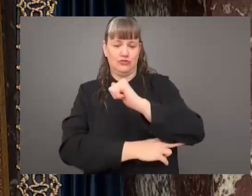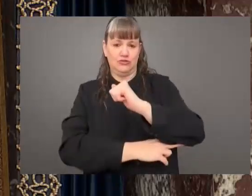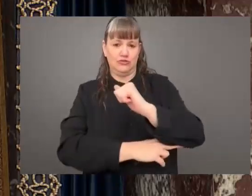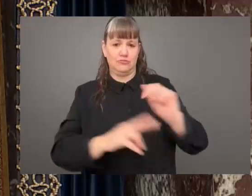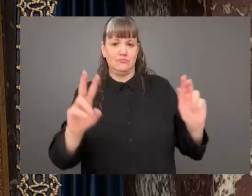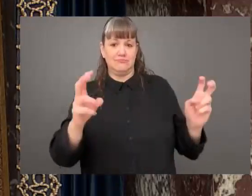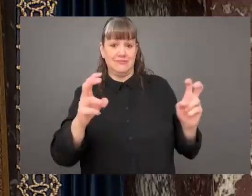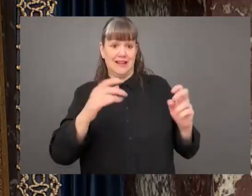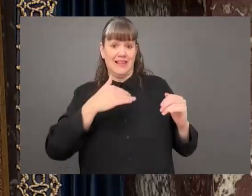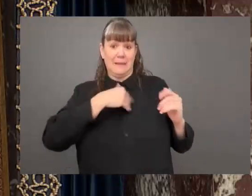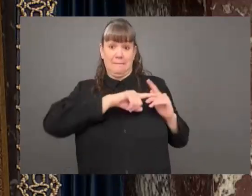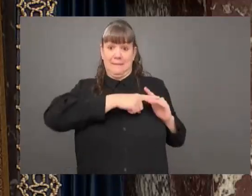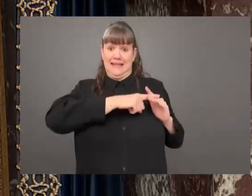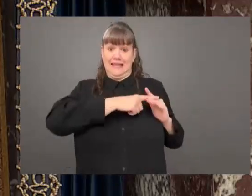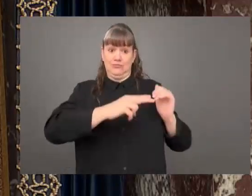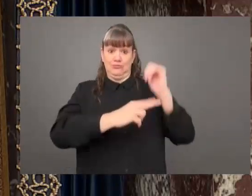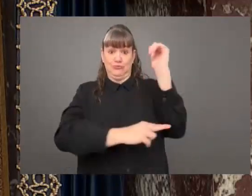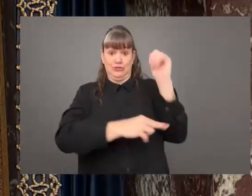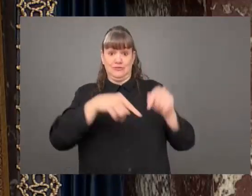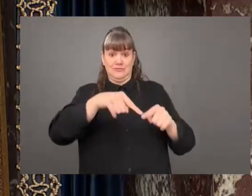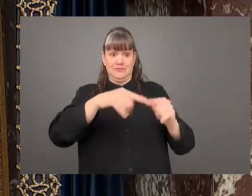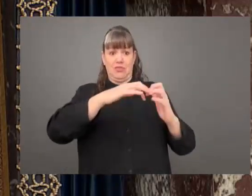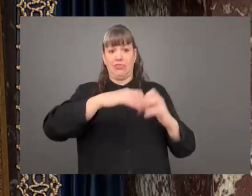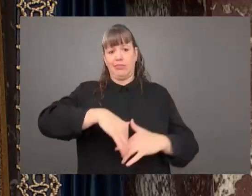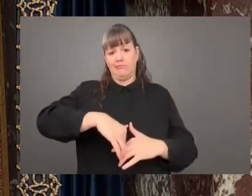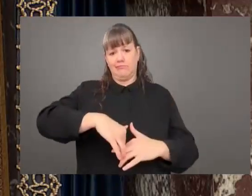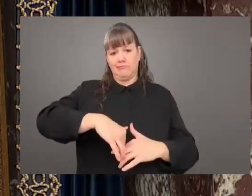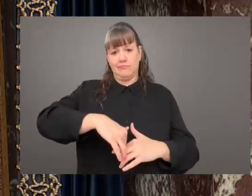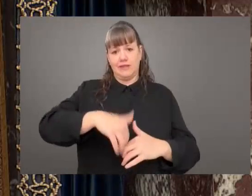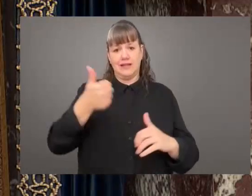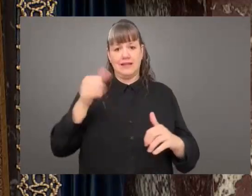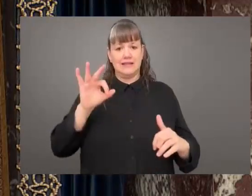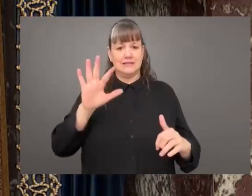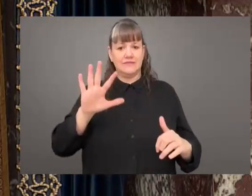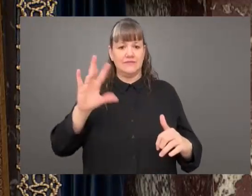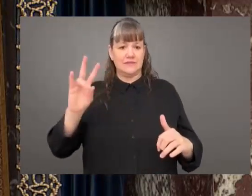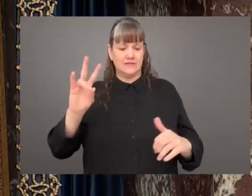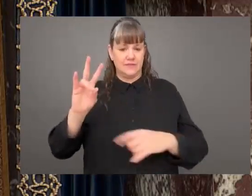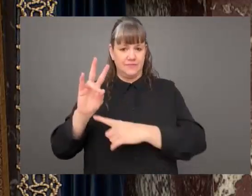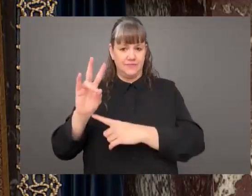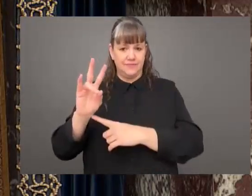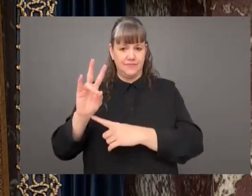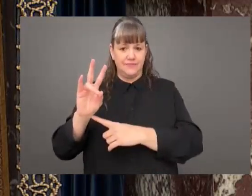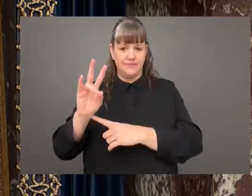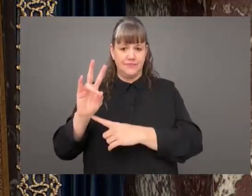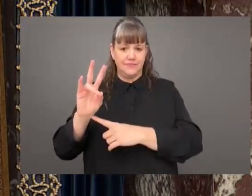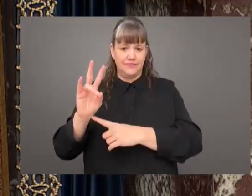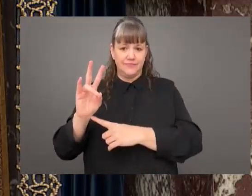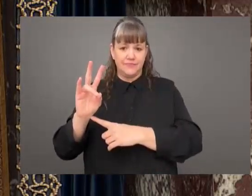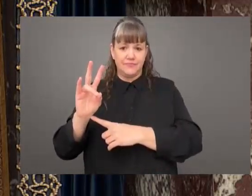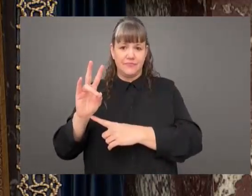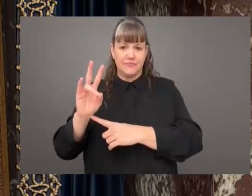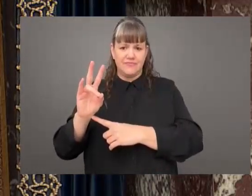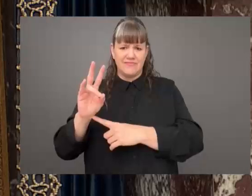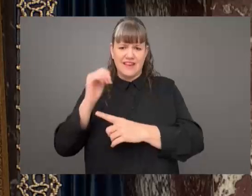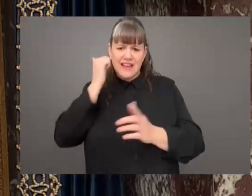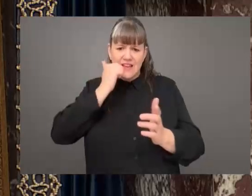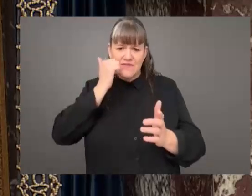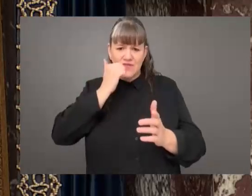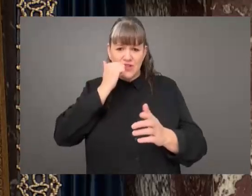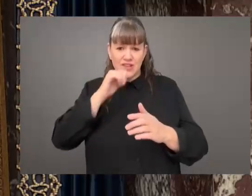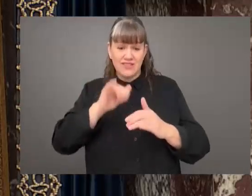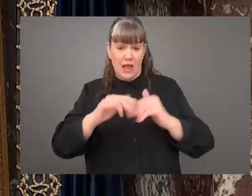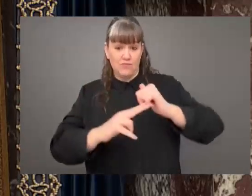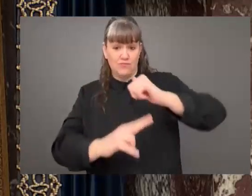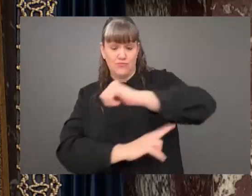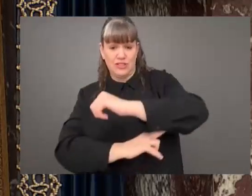Massive payloads go over this bridge every day as we move our vast resources to support the large wealth and